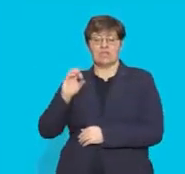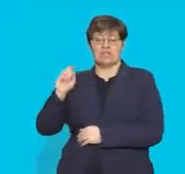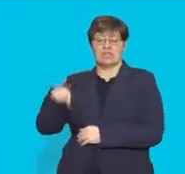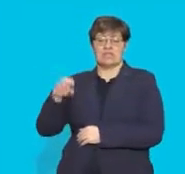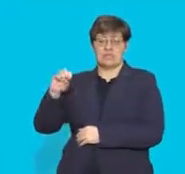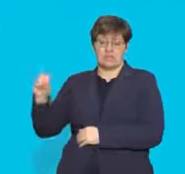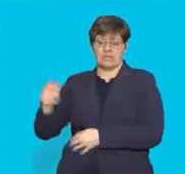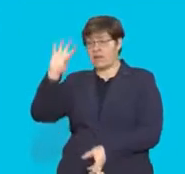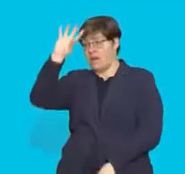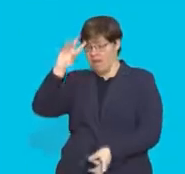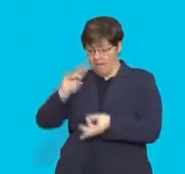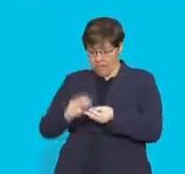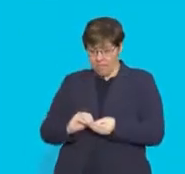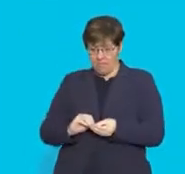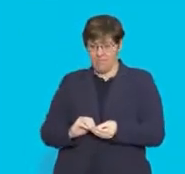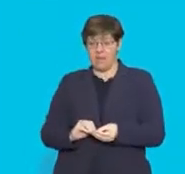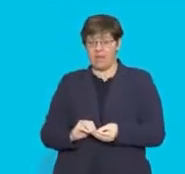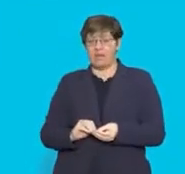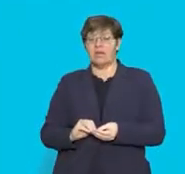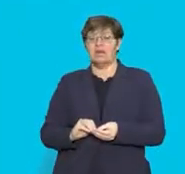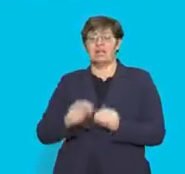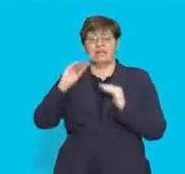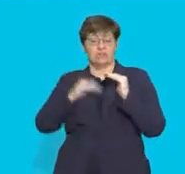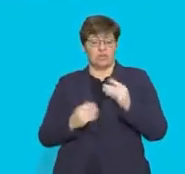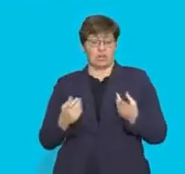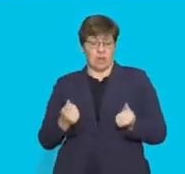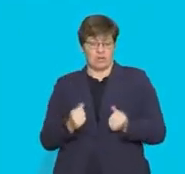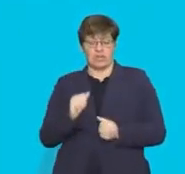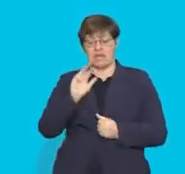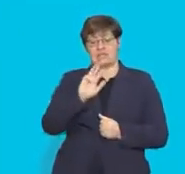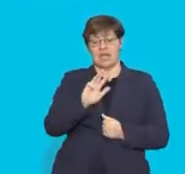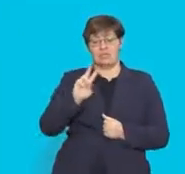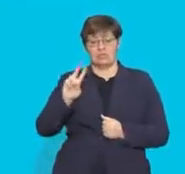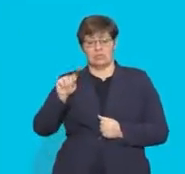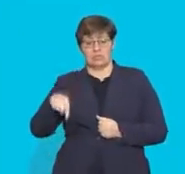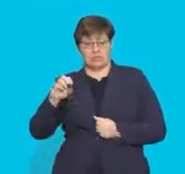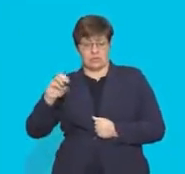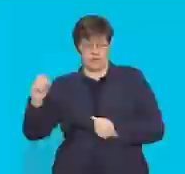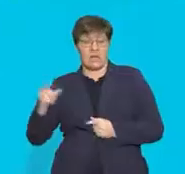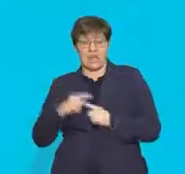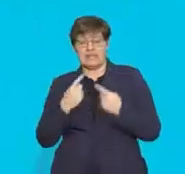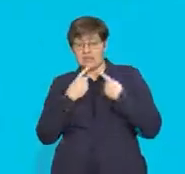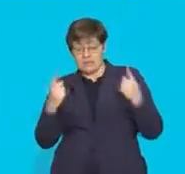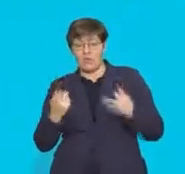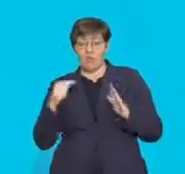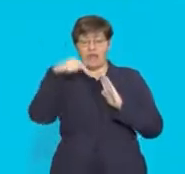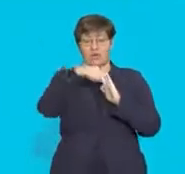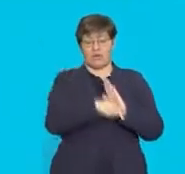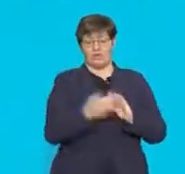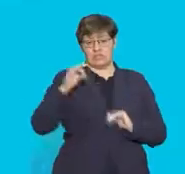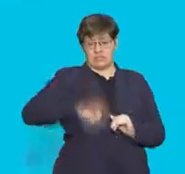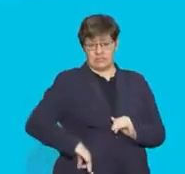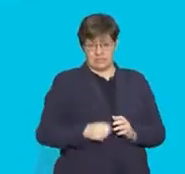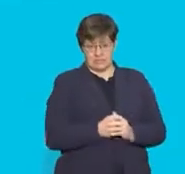your total depreciation figure that will appear in your statement of comprehensive income. Under the